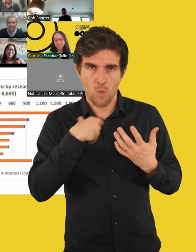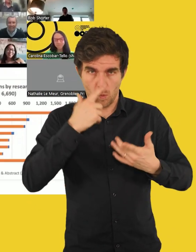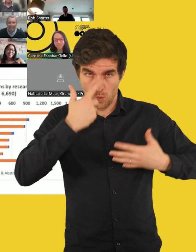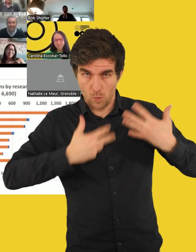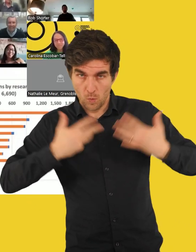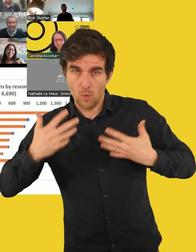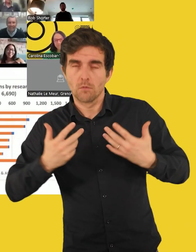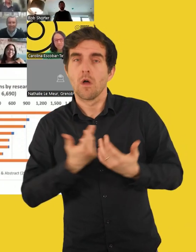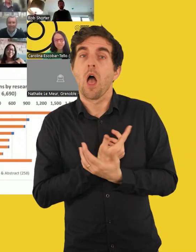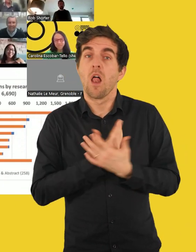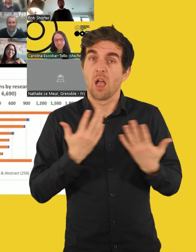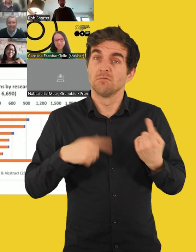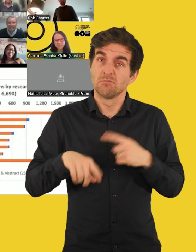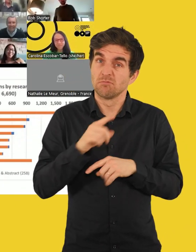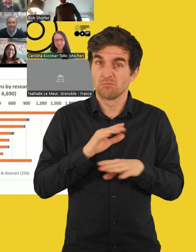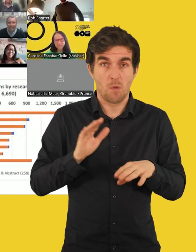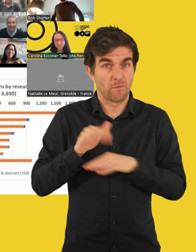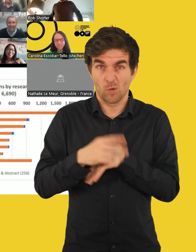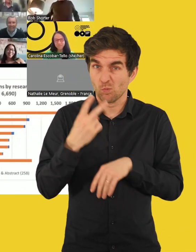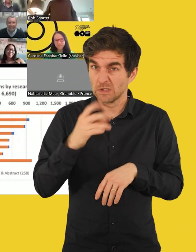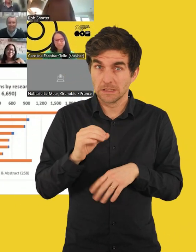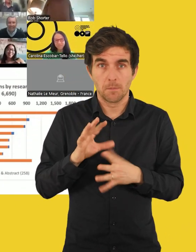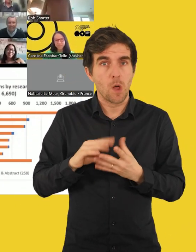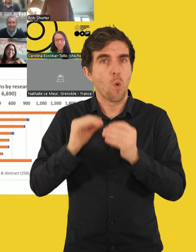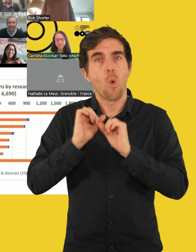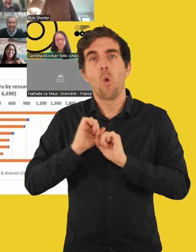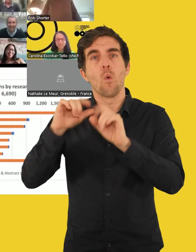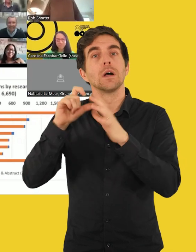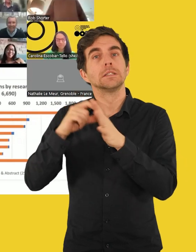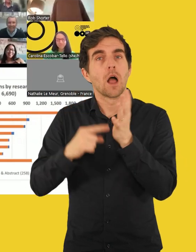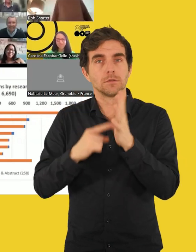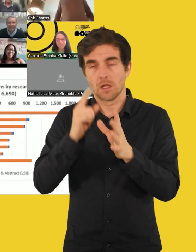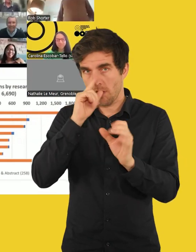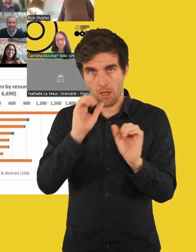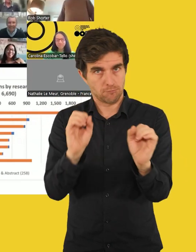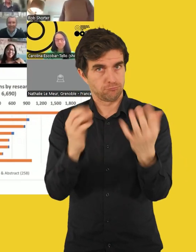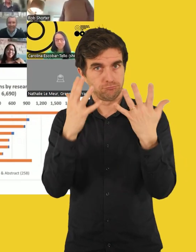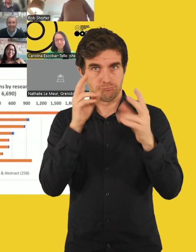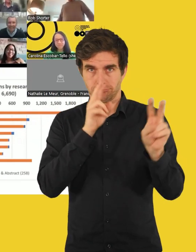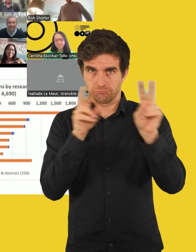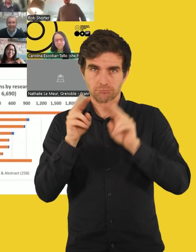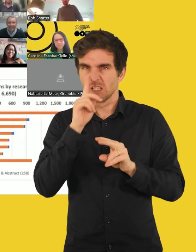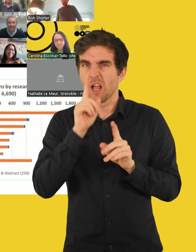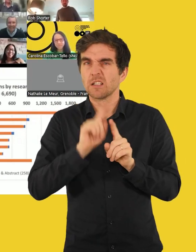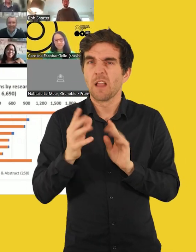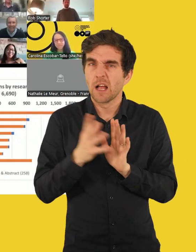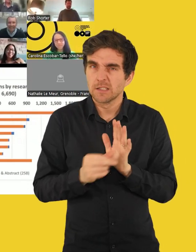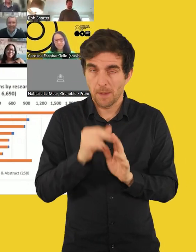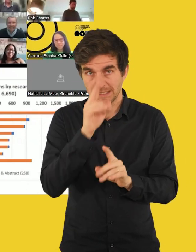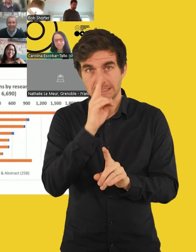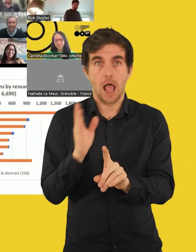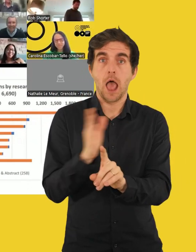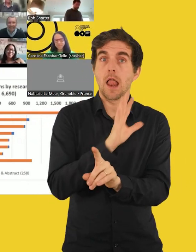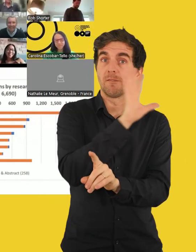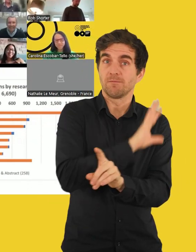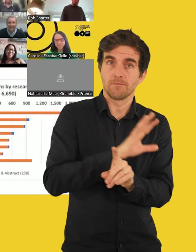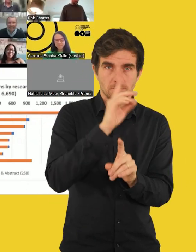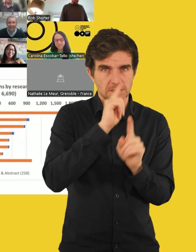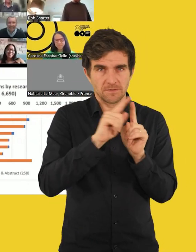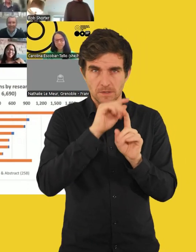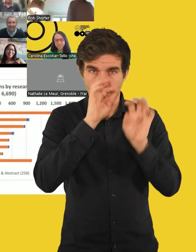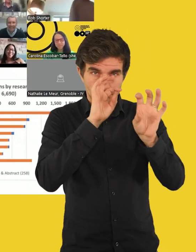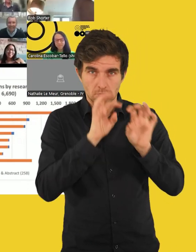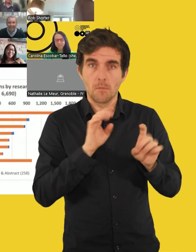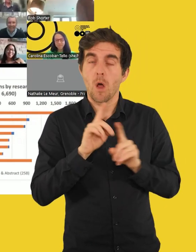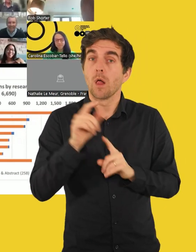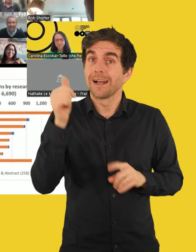metrics. Lots of places, more than 20, have actually engaged with making their own data portrait of place. You can see some examples there on the